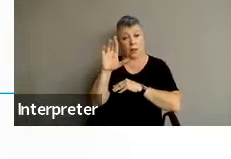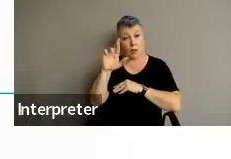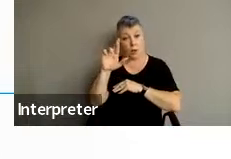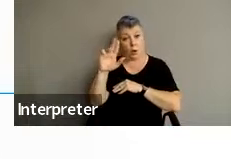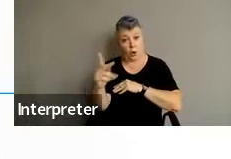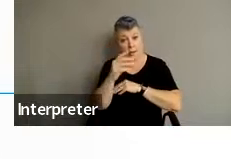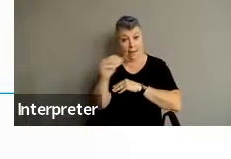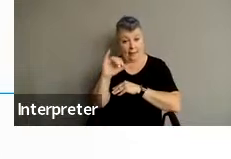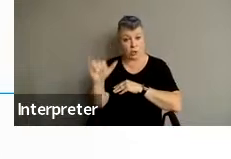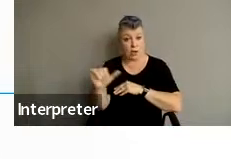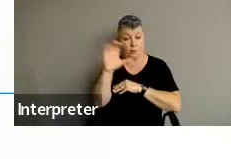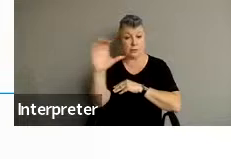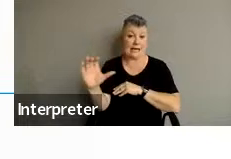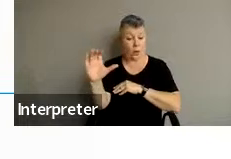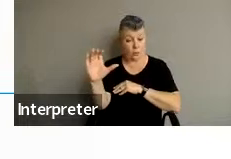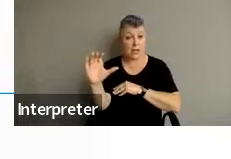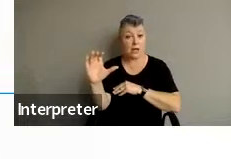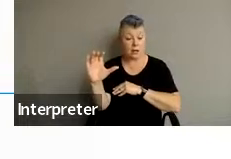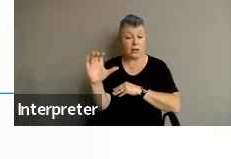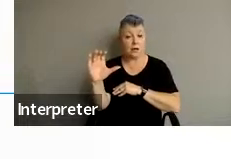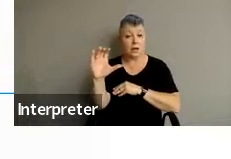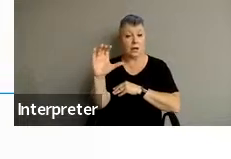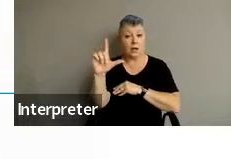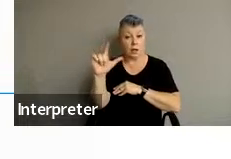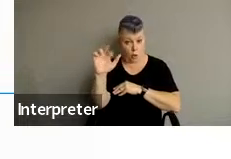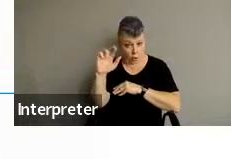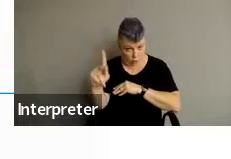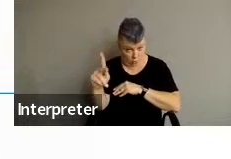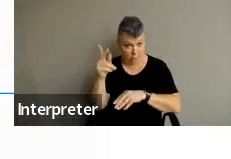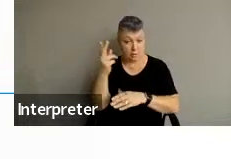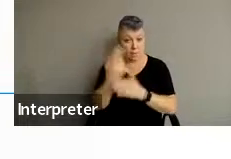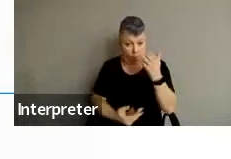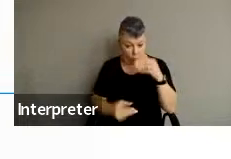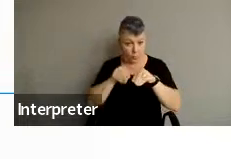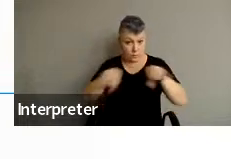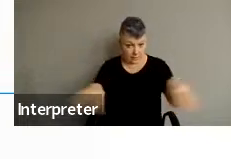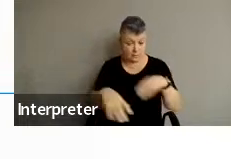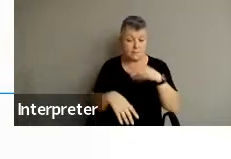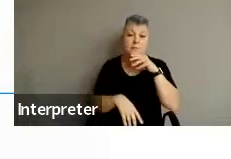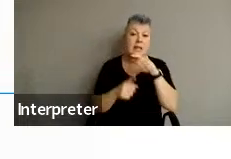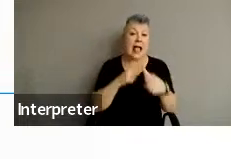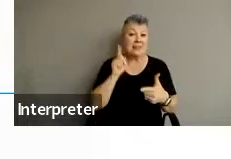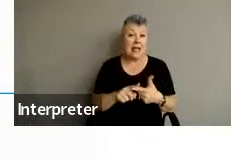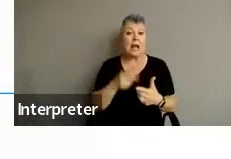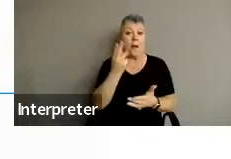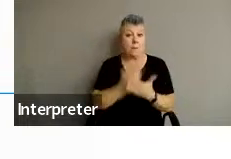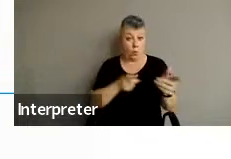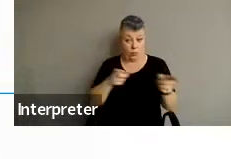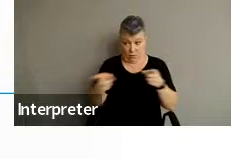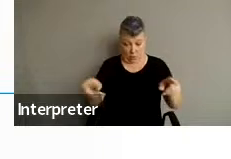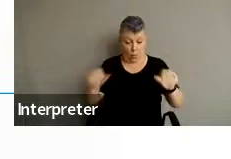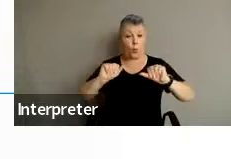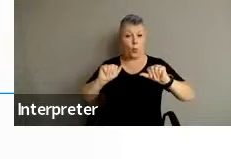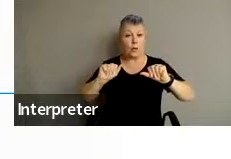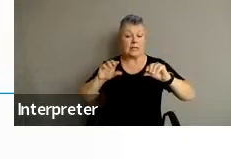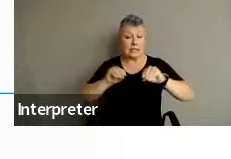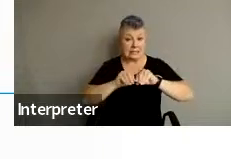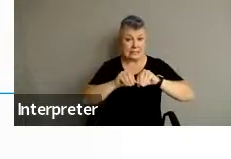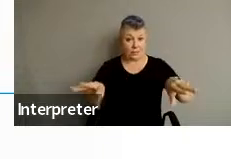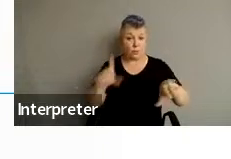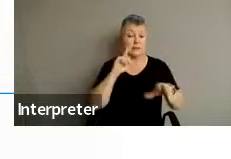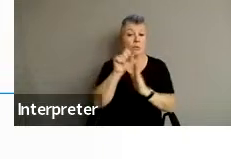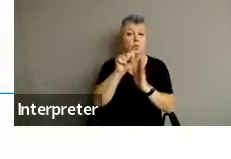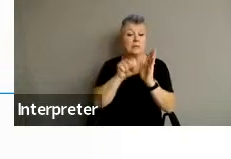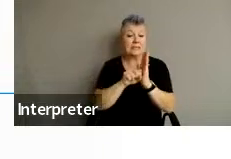property in both of those counties. And then the county clerks from those counties will submit our tax rate to the State Auditor's Office for